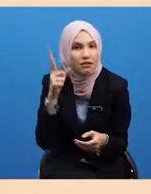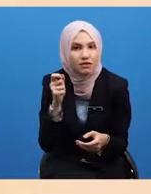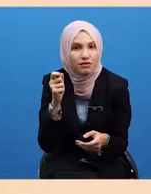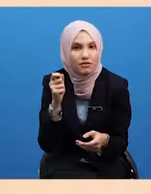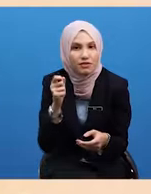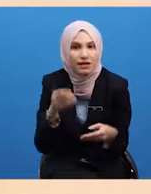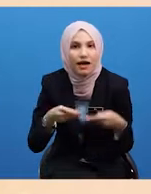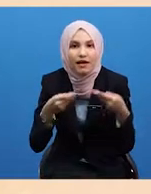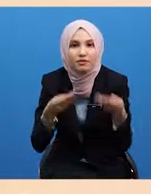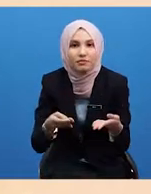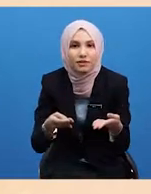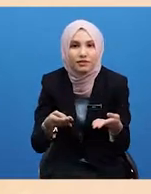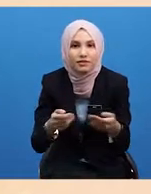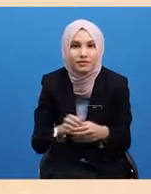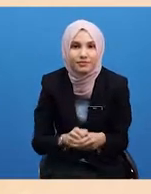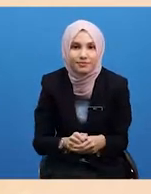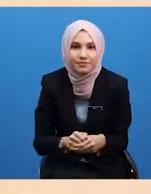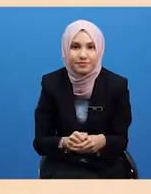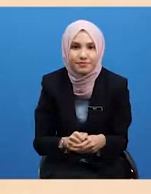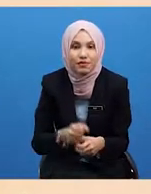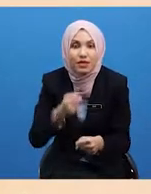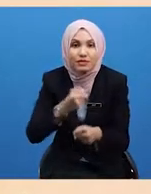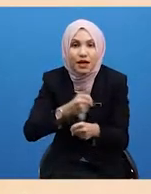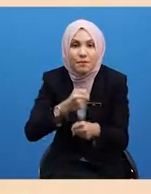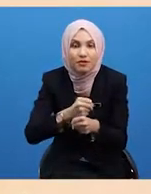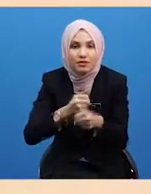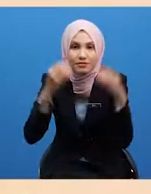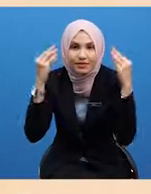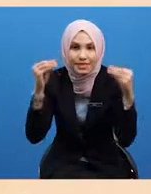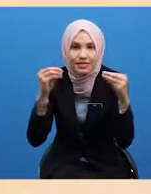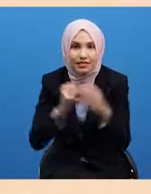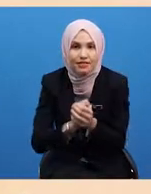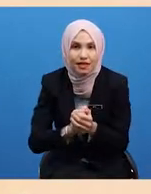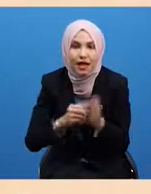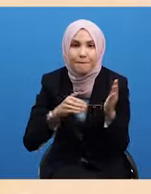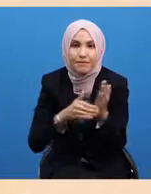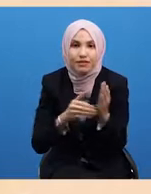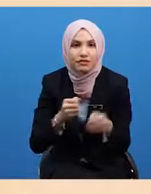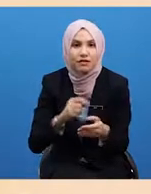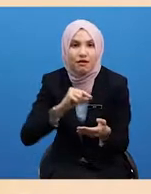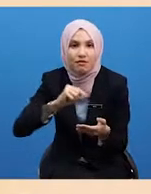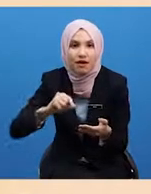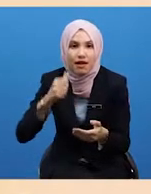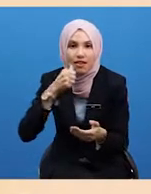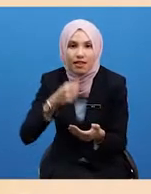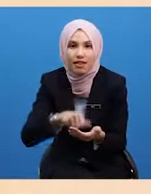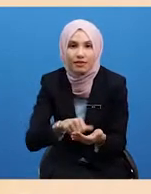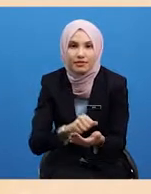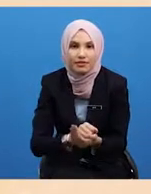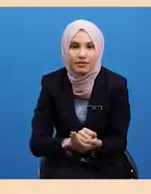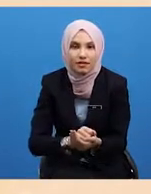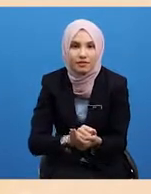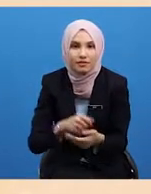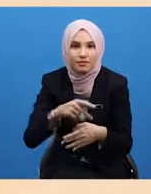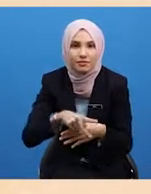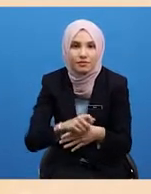thoughts expressed in it. With the support of his teacher, he begins to write letters with the poet